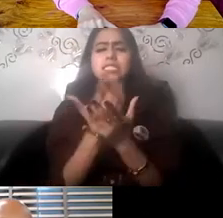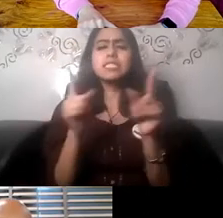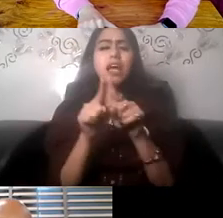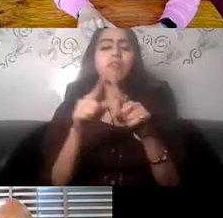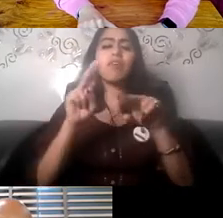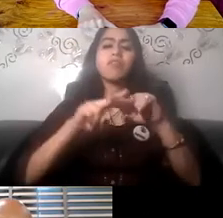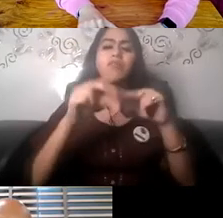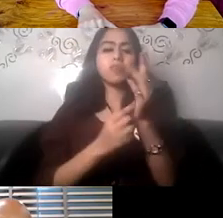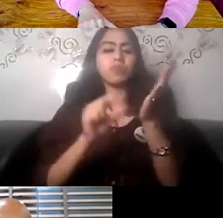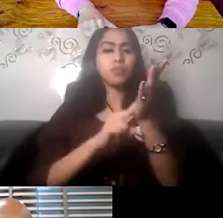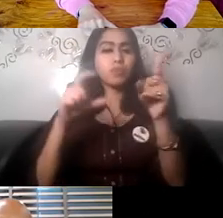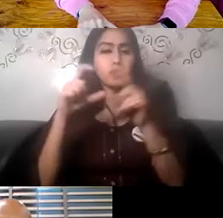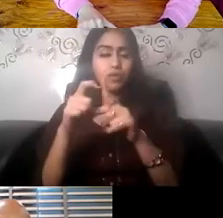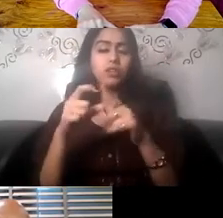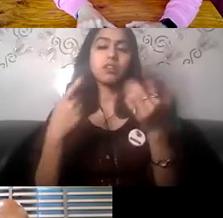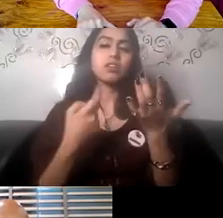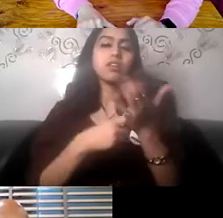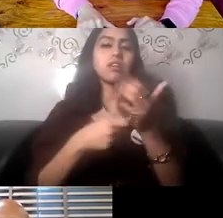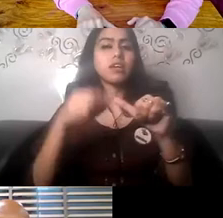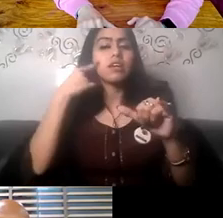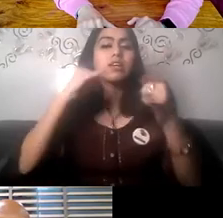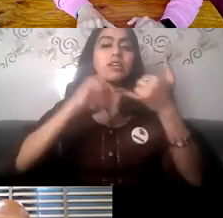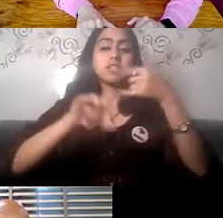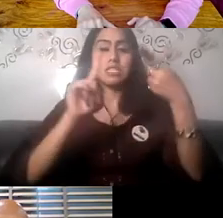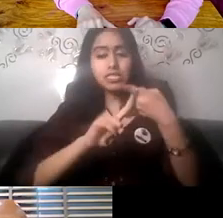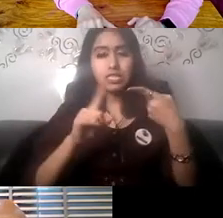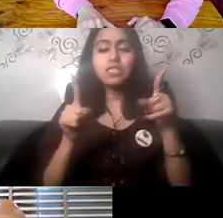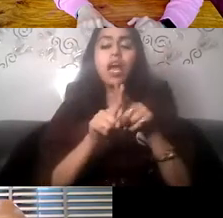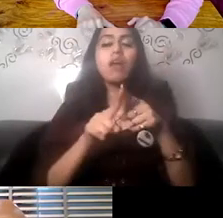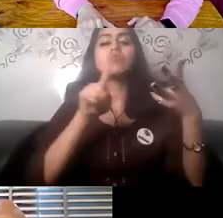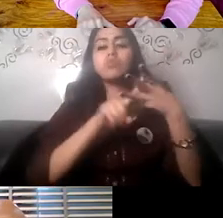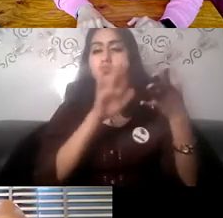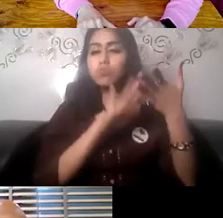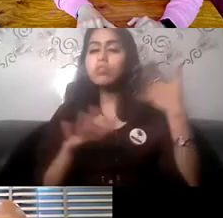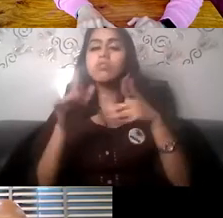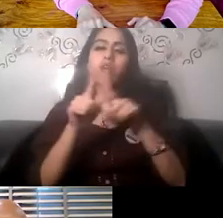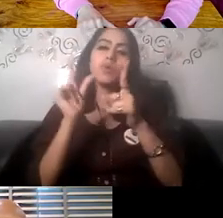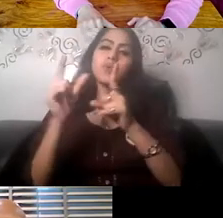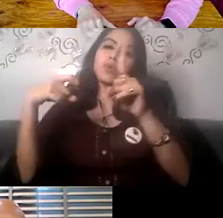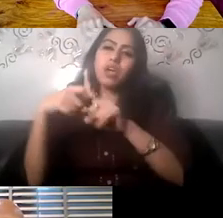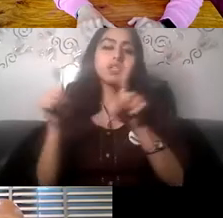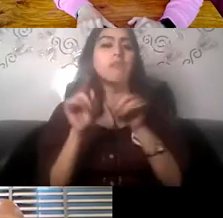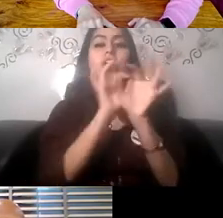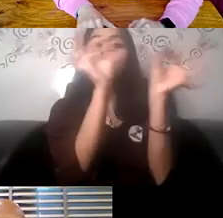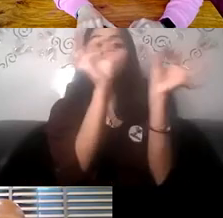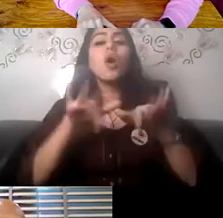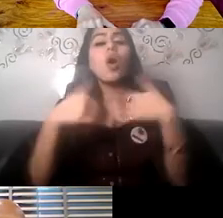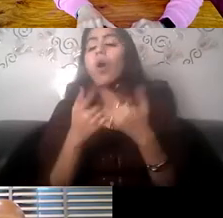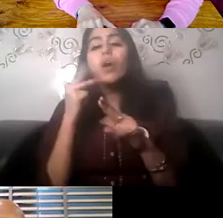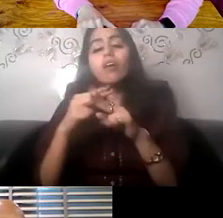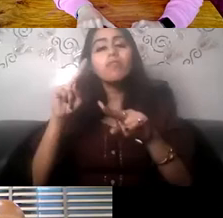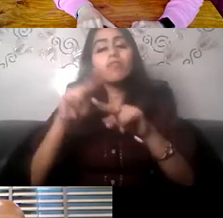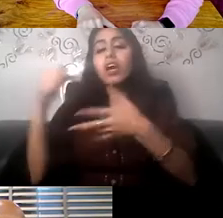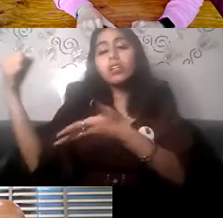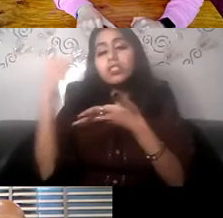fundraising for Sarthak in the UK, Europe, whichever country people are in. How do we raise funds for them? Of course,